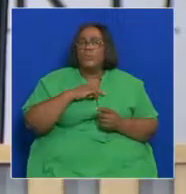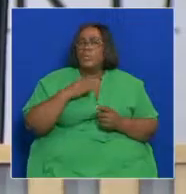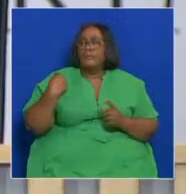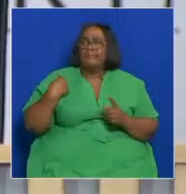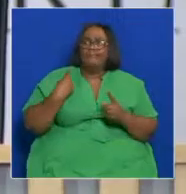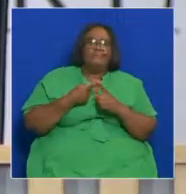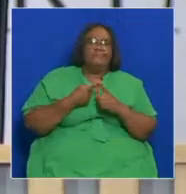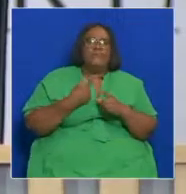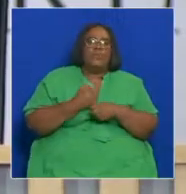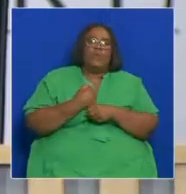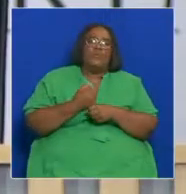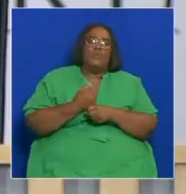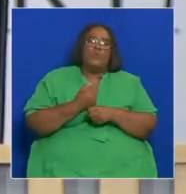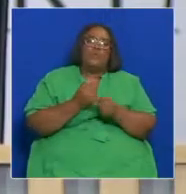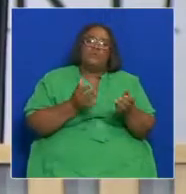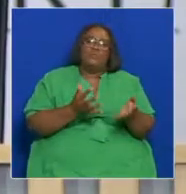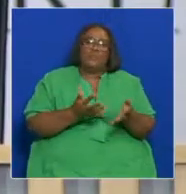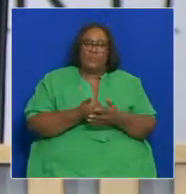And when I